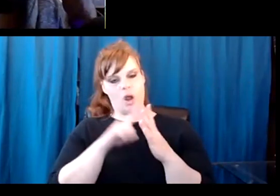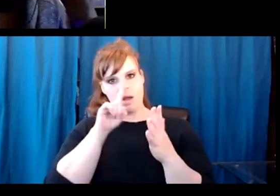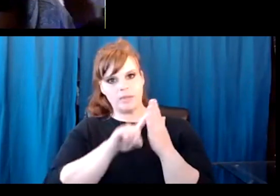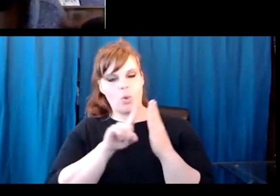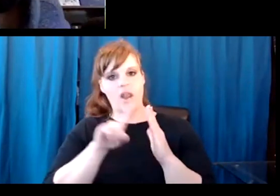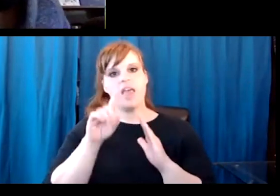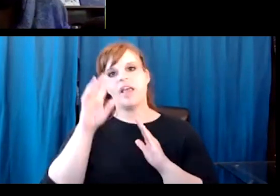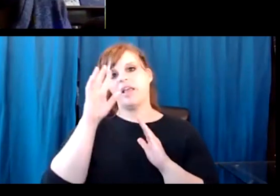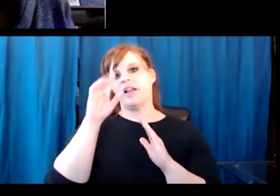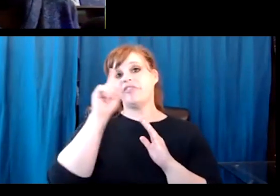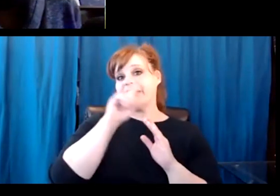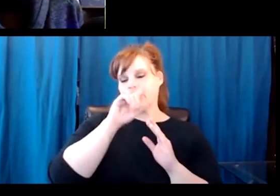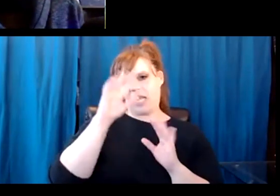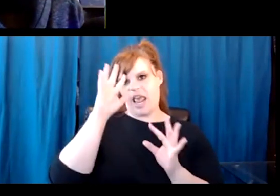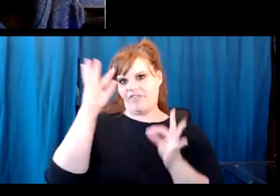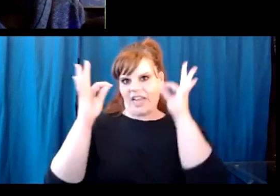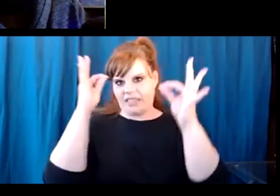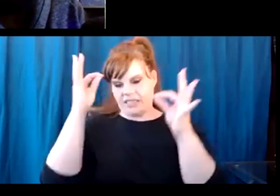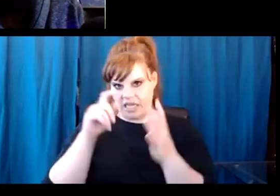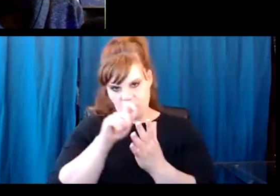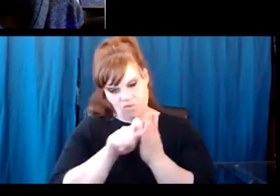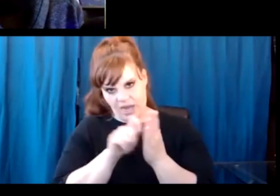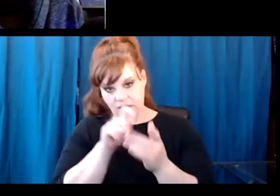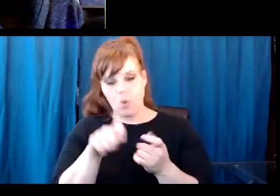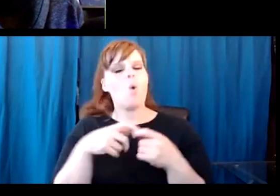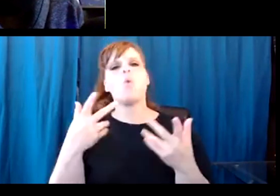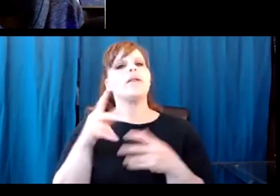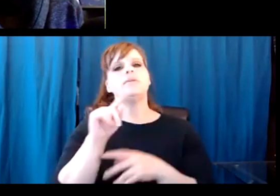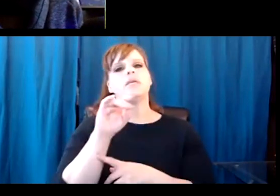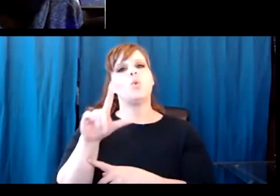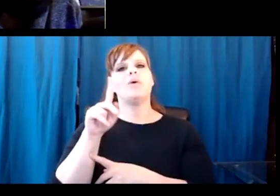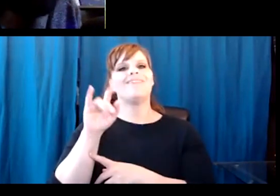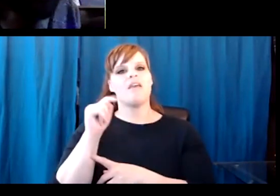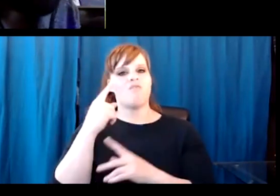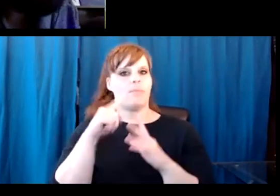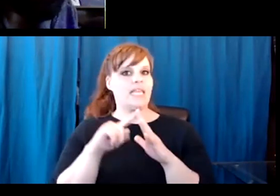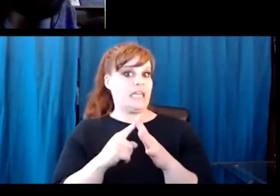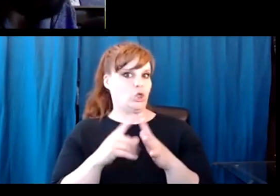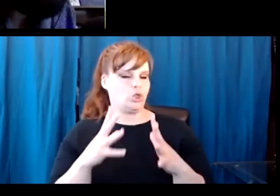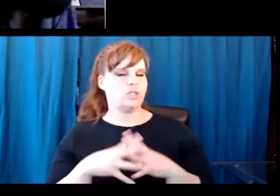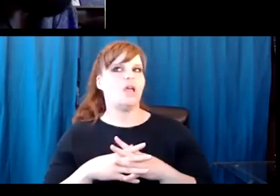writing specifically? What would be a toolkit for beginners? Oh man.